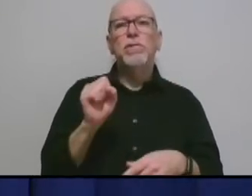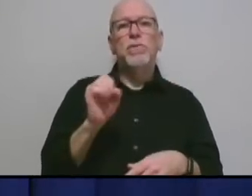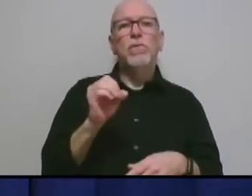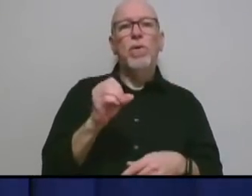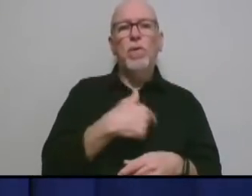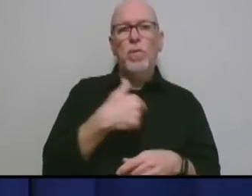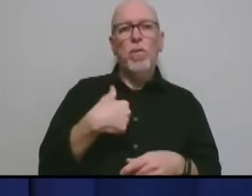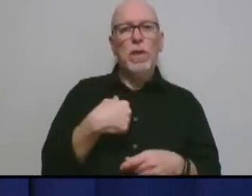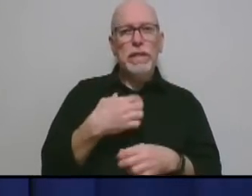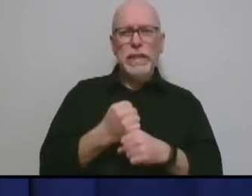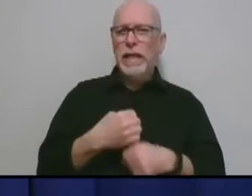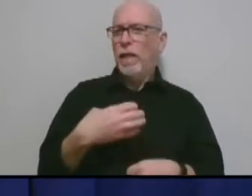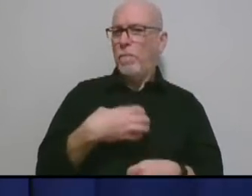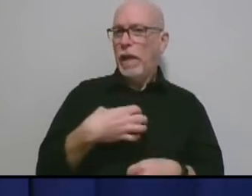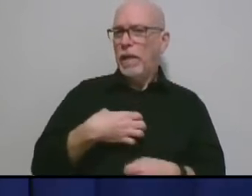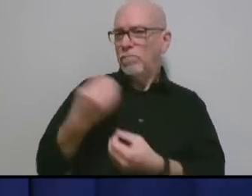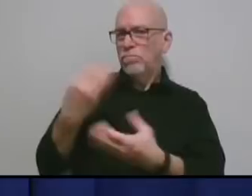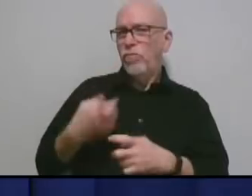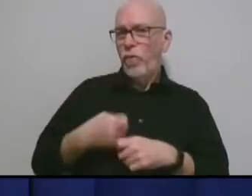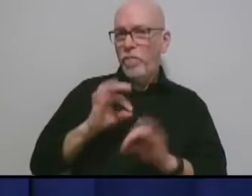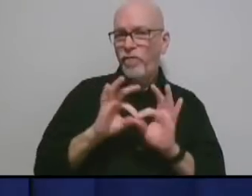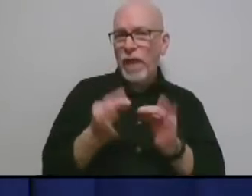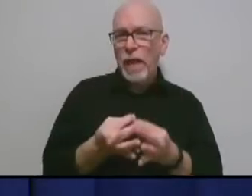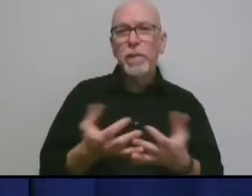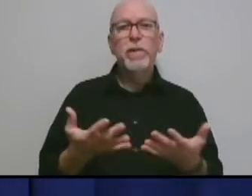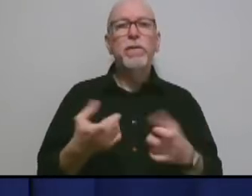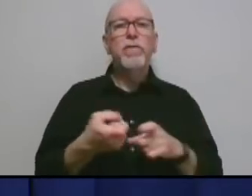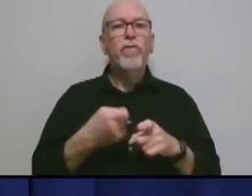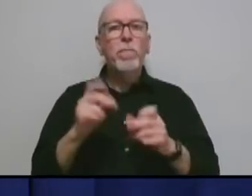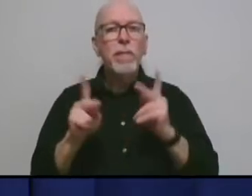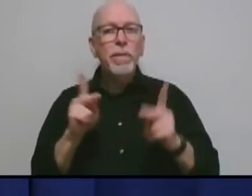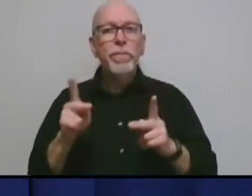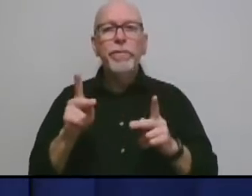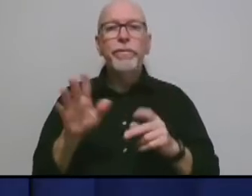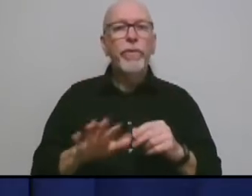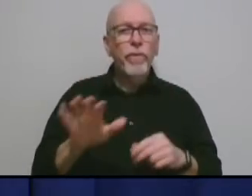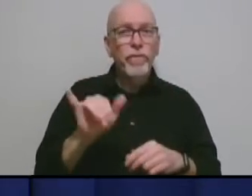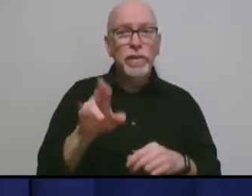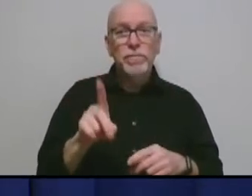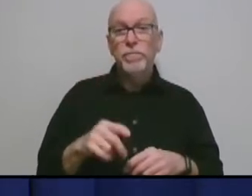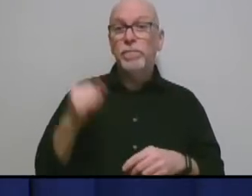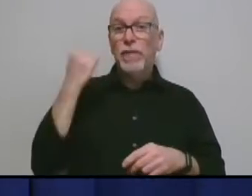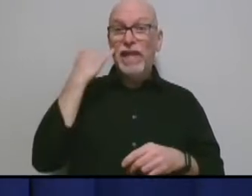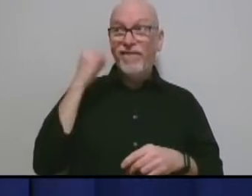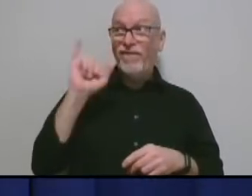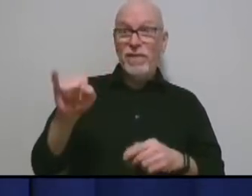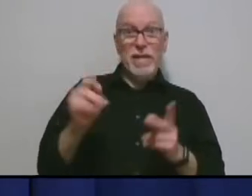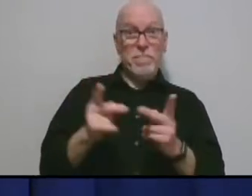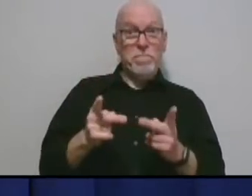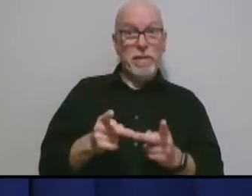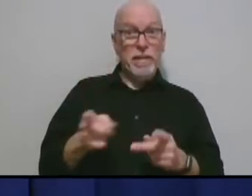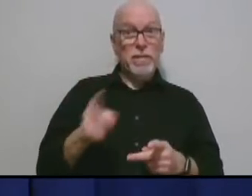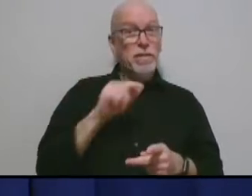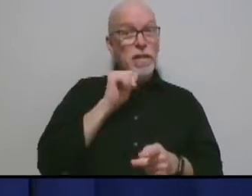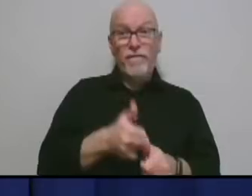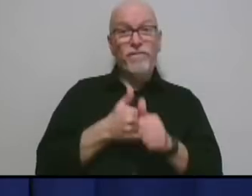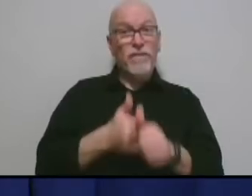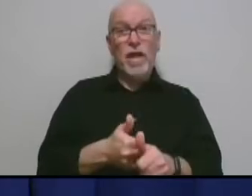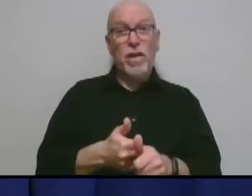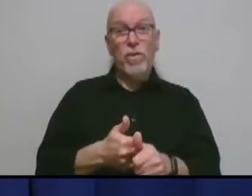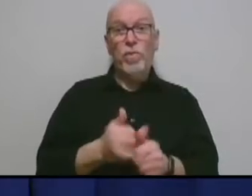get complaints from families and from individuals across the state if those facilities are not following the particular